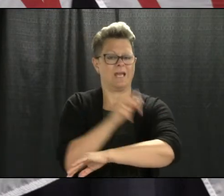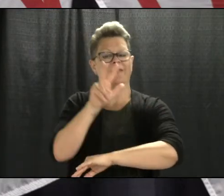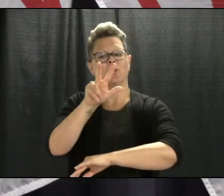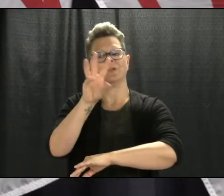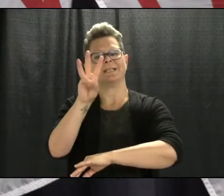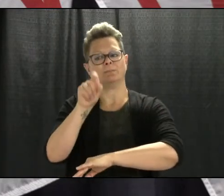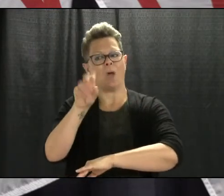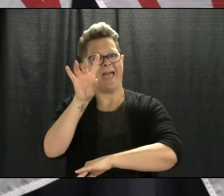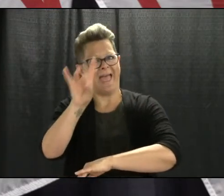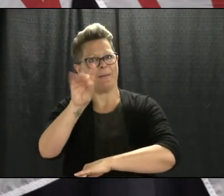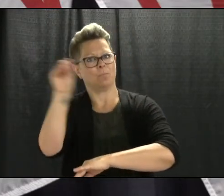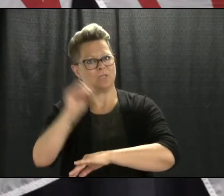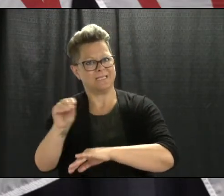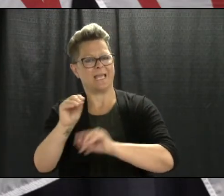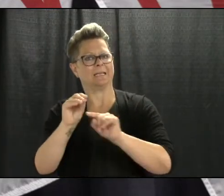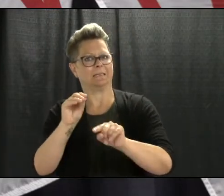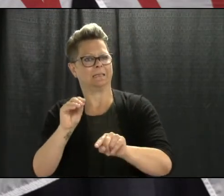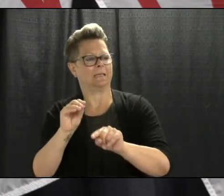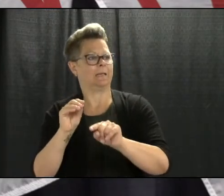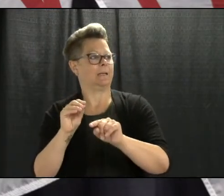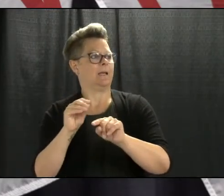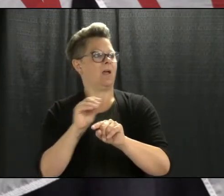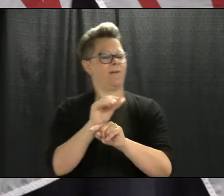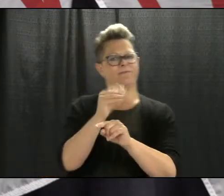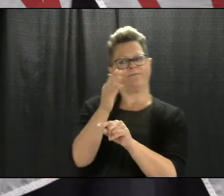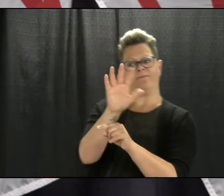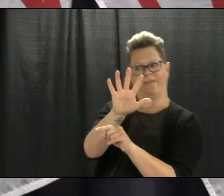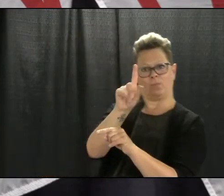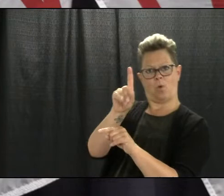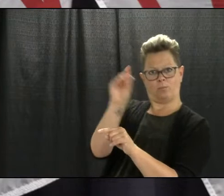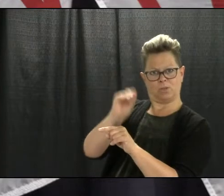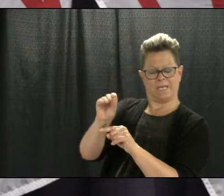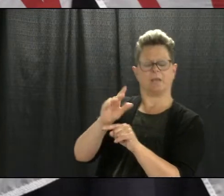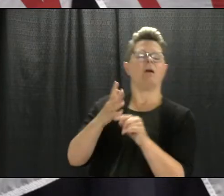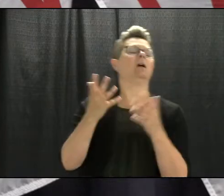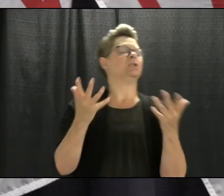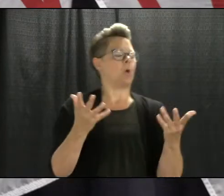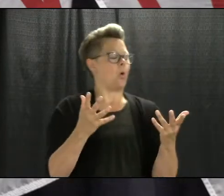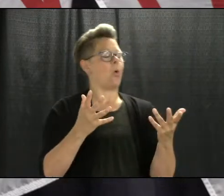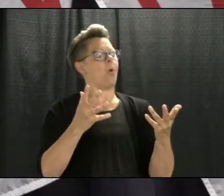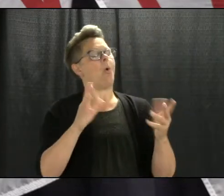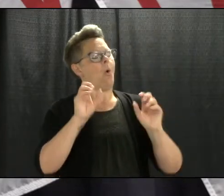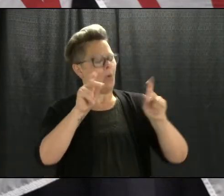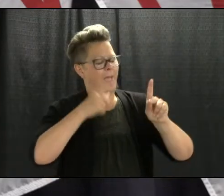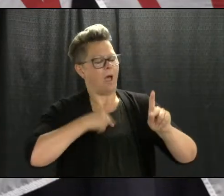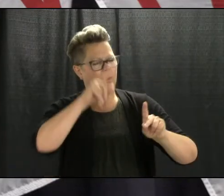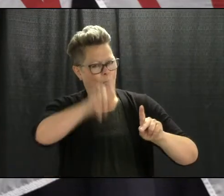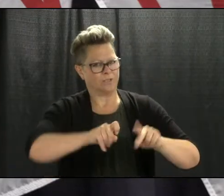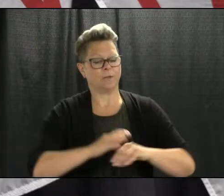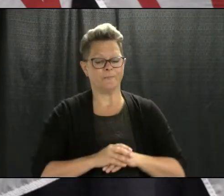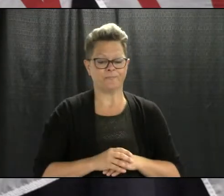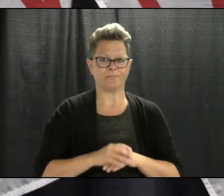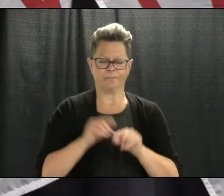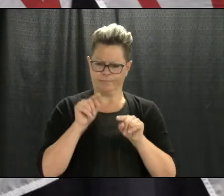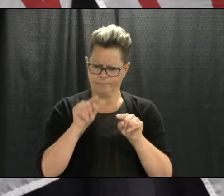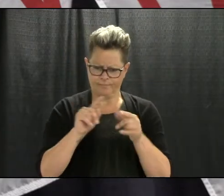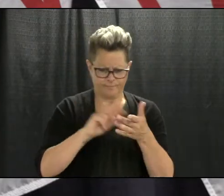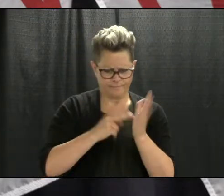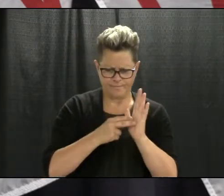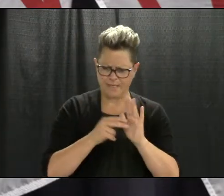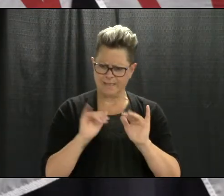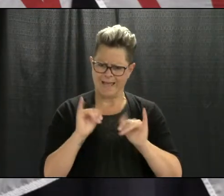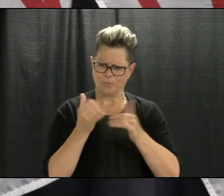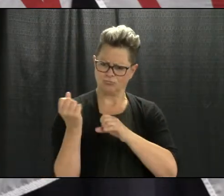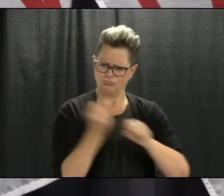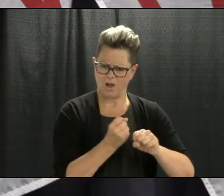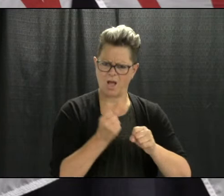36.8%. Yeah, and it was like 50%, 51% 50 for, in the yeah. old. Yeah. Why are they, well, first, I guess, why are they both, if there's such a difference in the efficacy